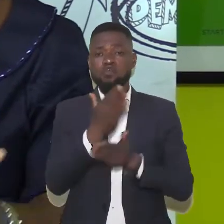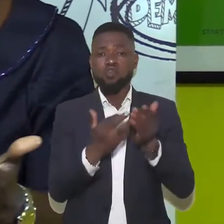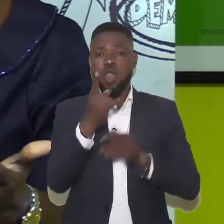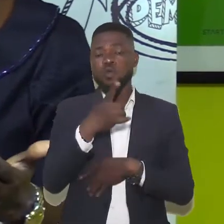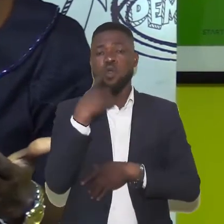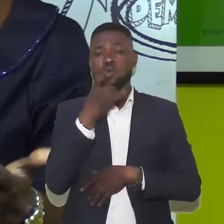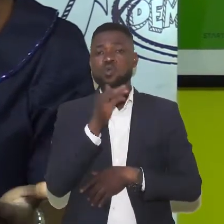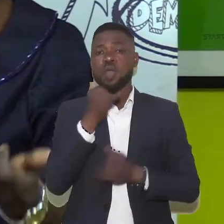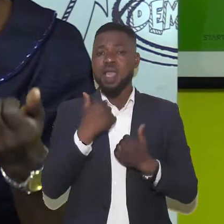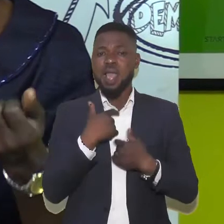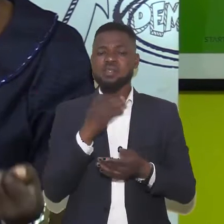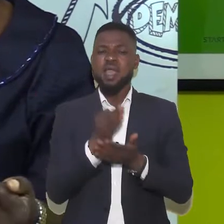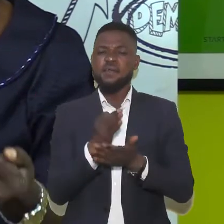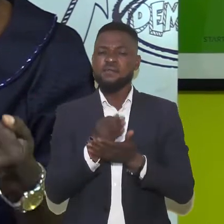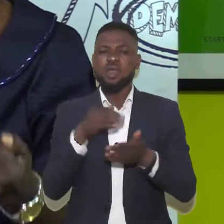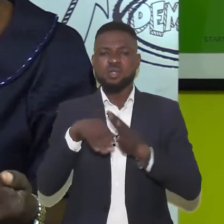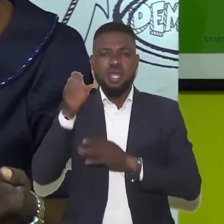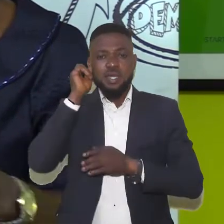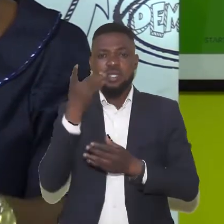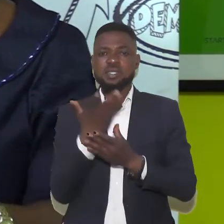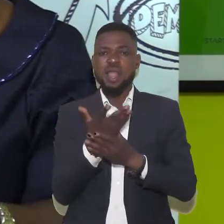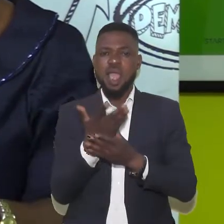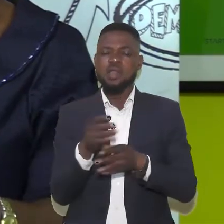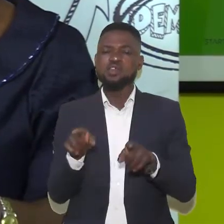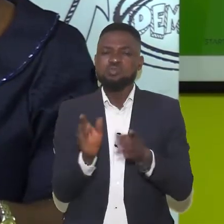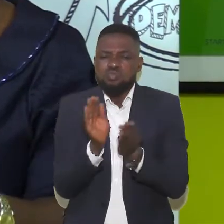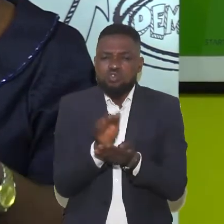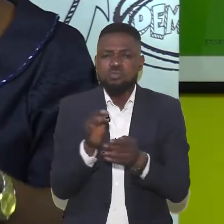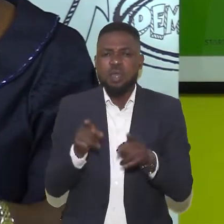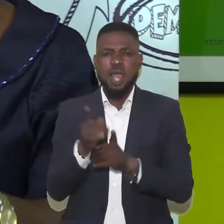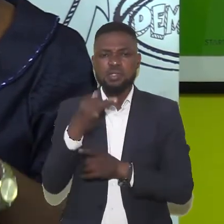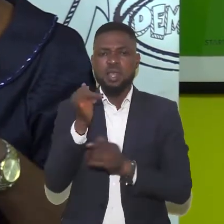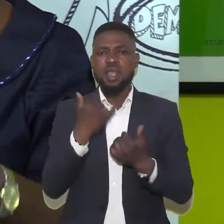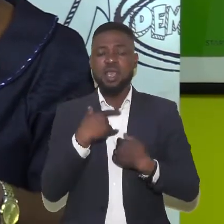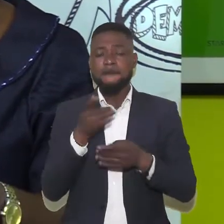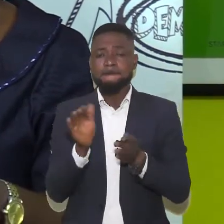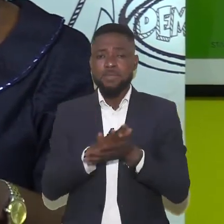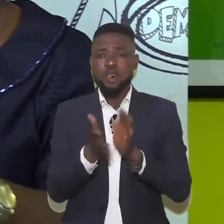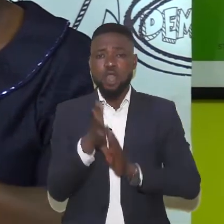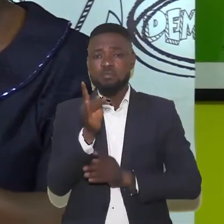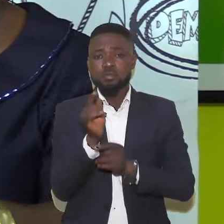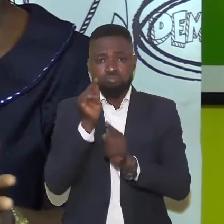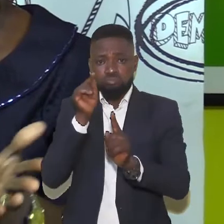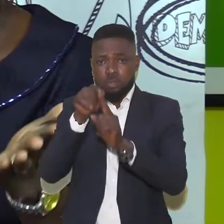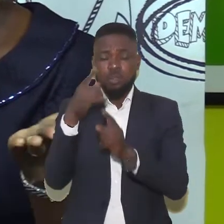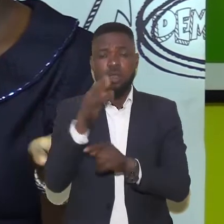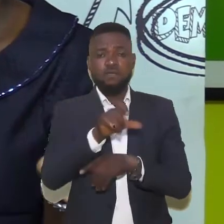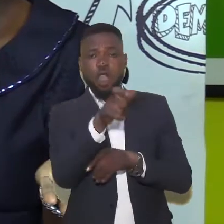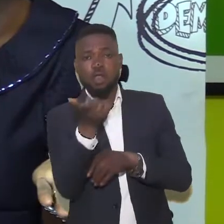who has funds in his hand. Small as they are, he becomes a target of